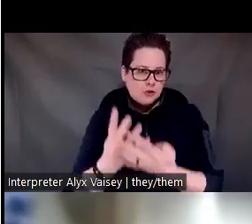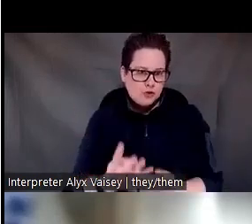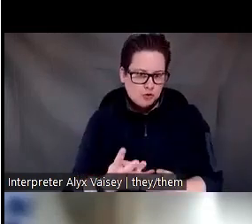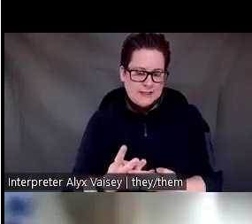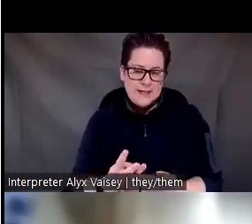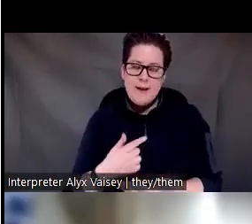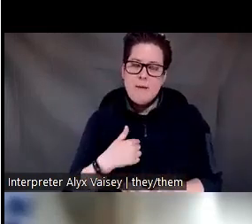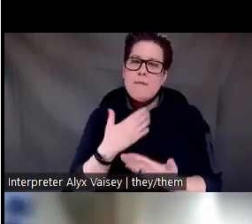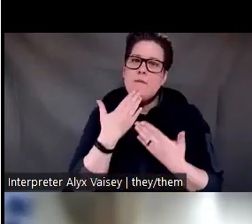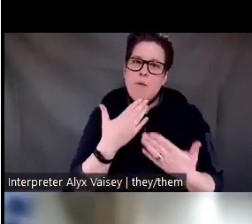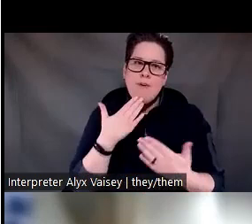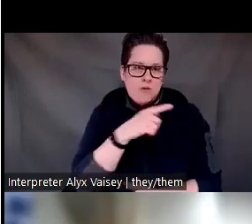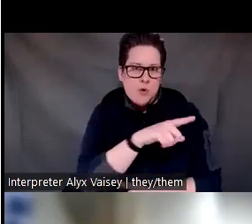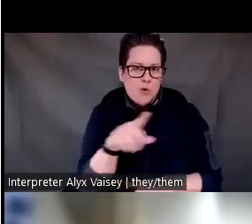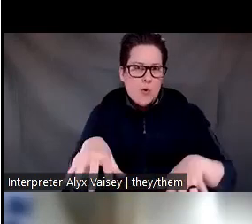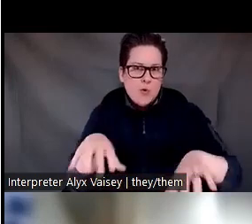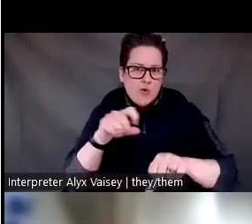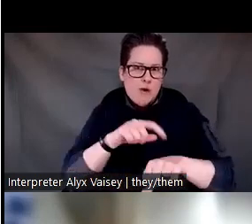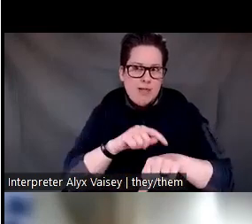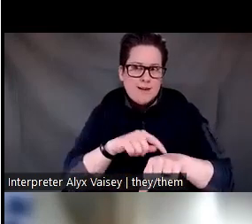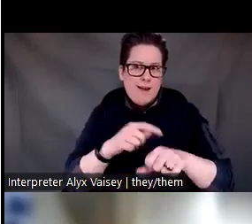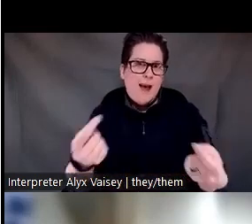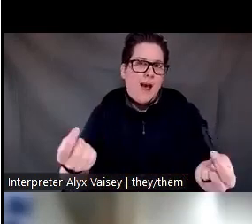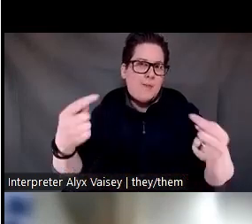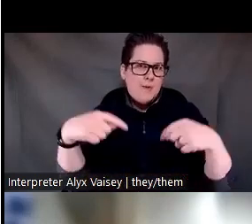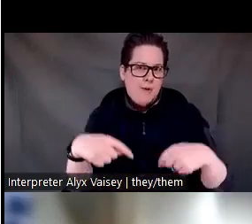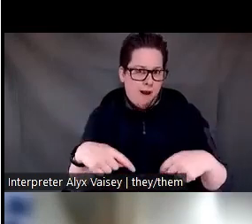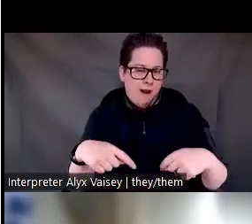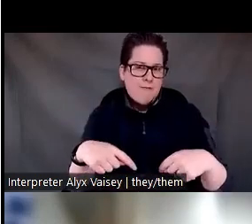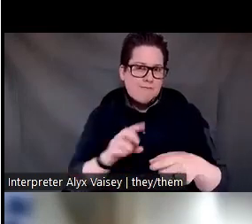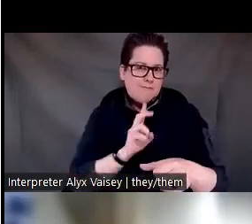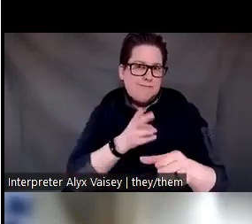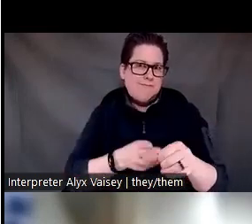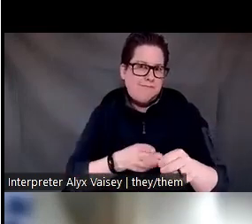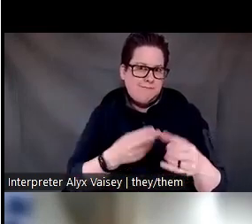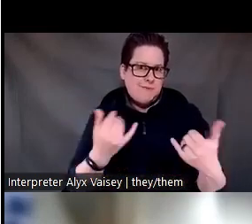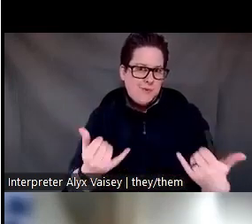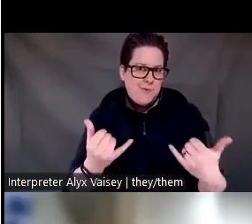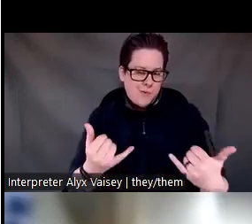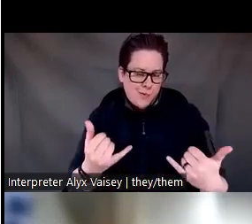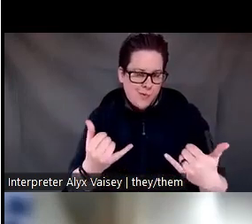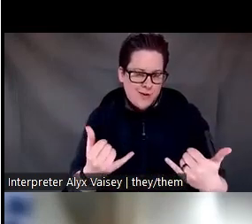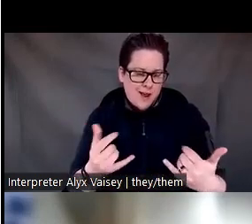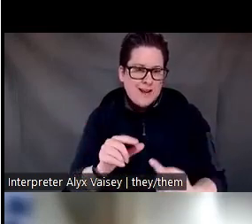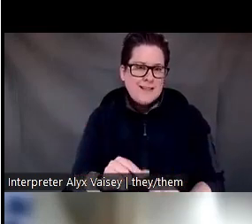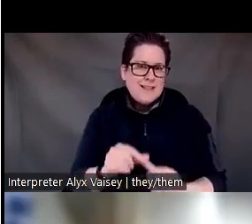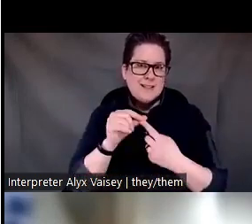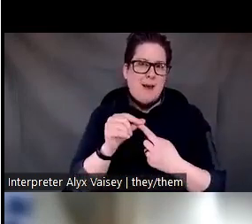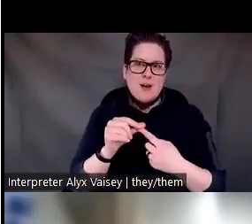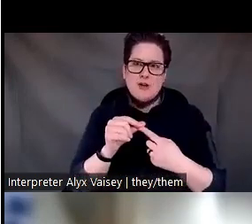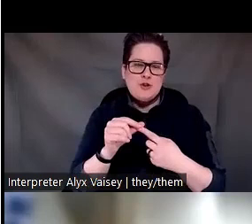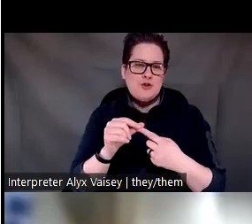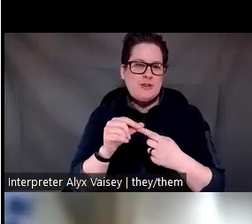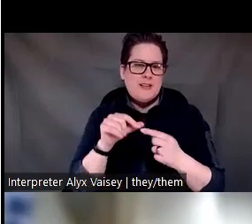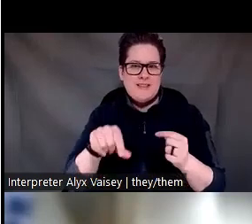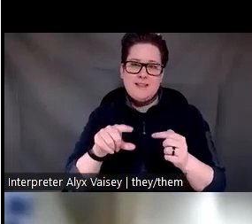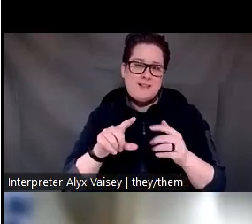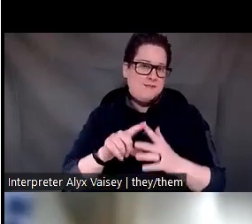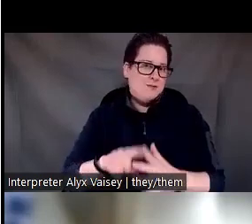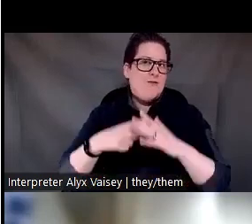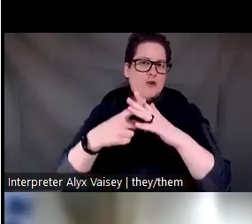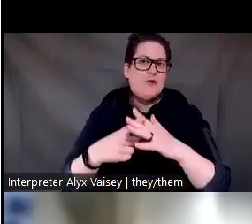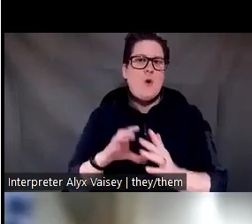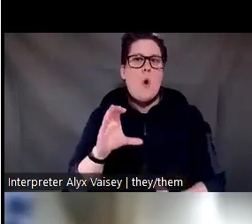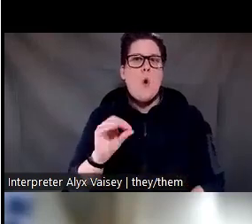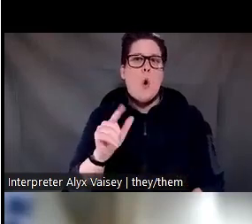grateful that you all took the time to be out to be a part of this session, especially to kick off this Colorectal